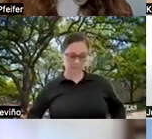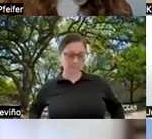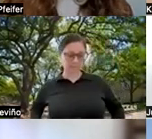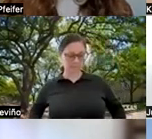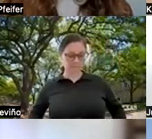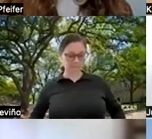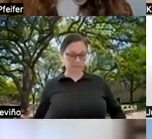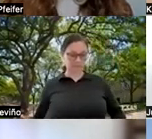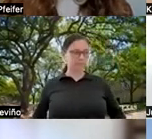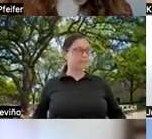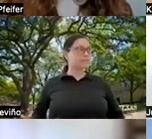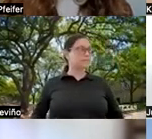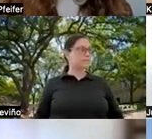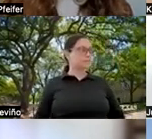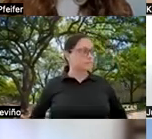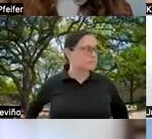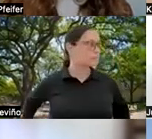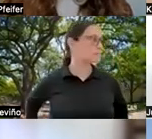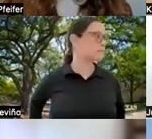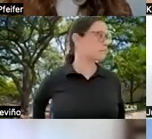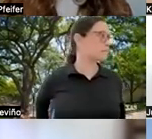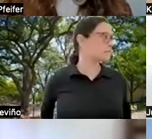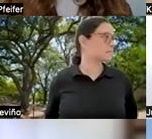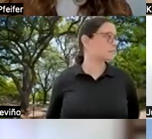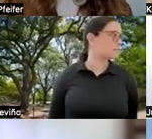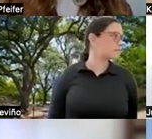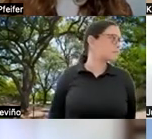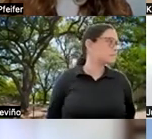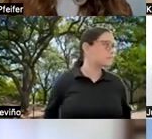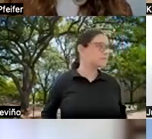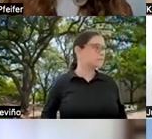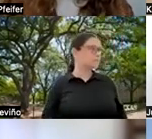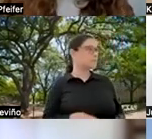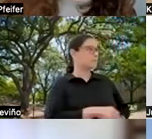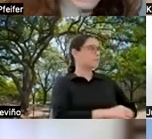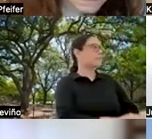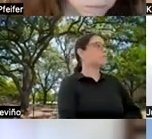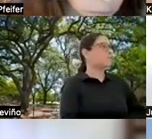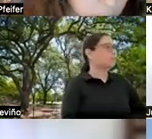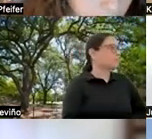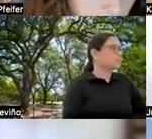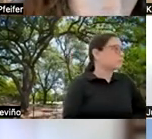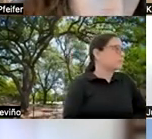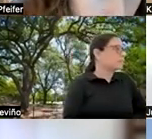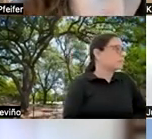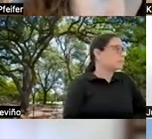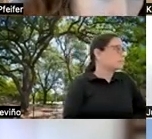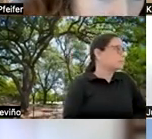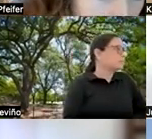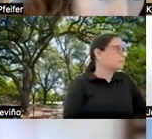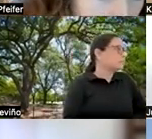course, that could mean the caregivers between themselves, but I also see relationship skills. And I see